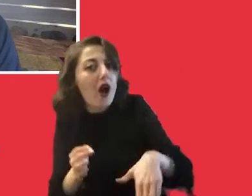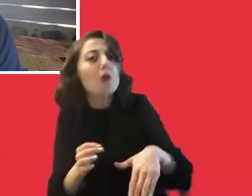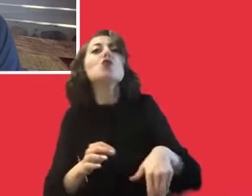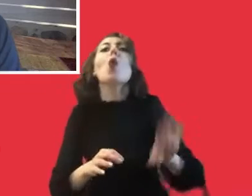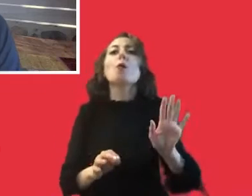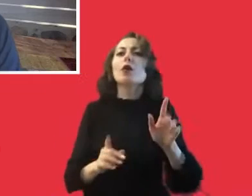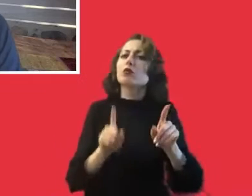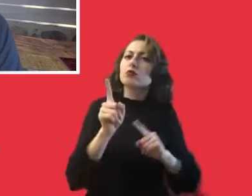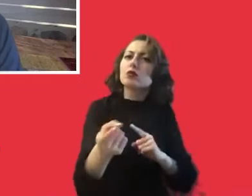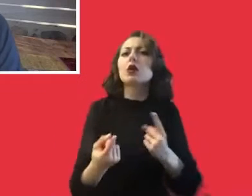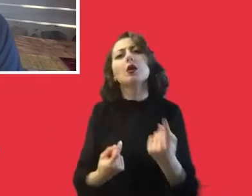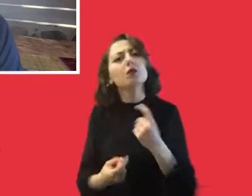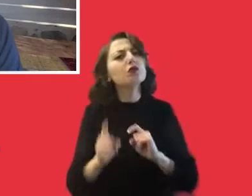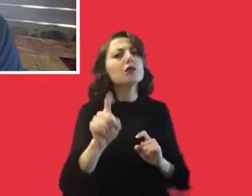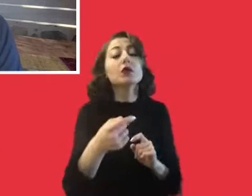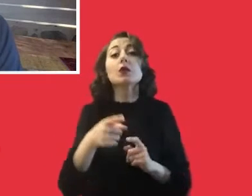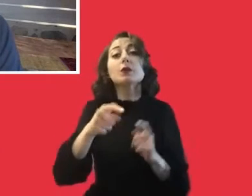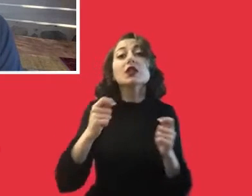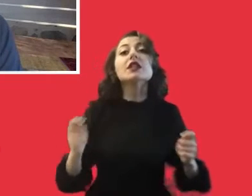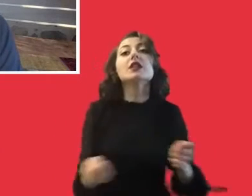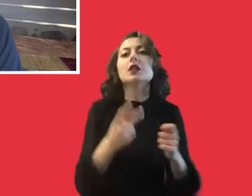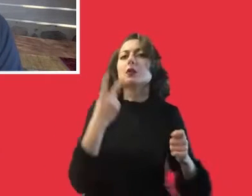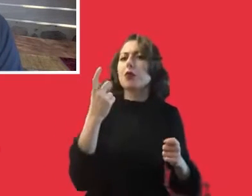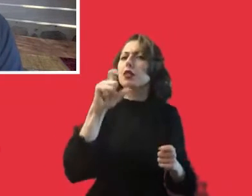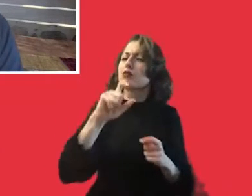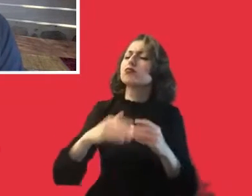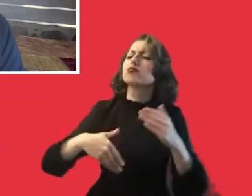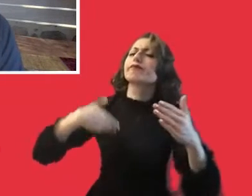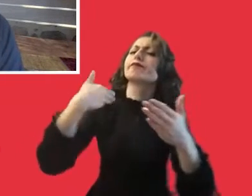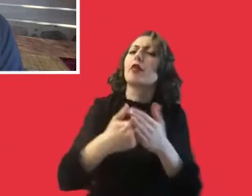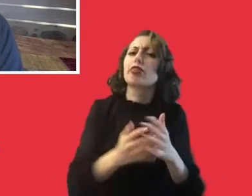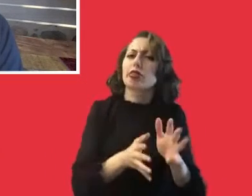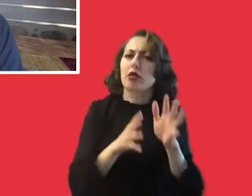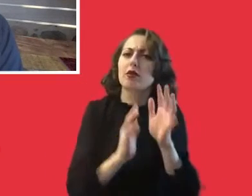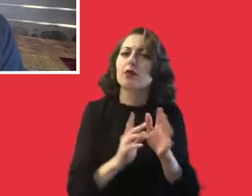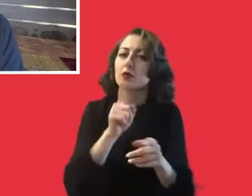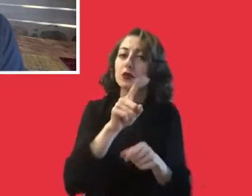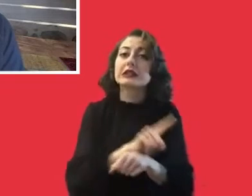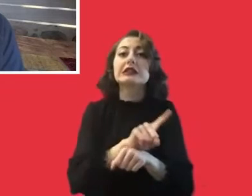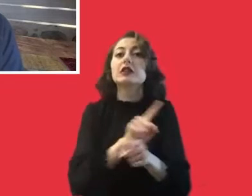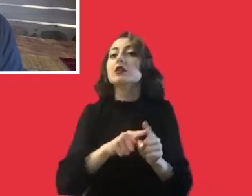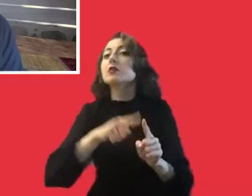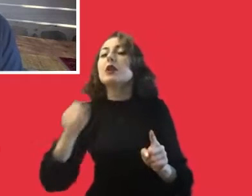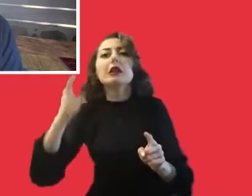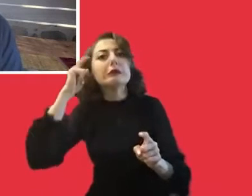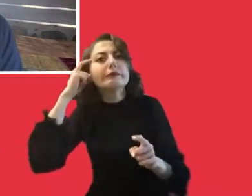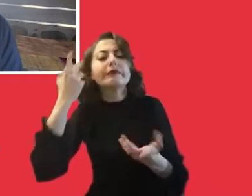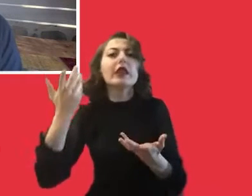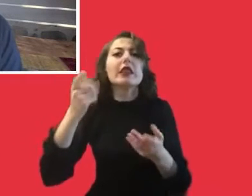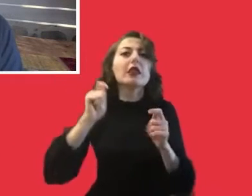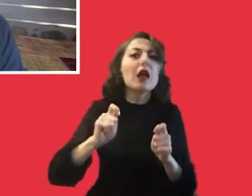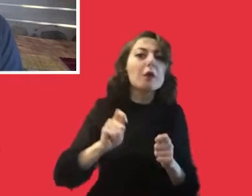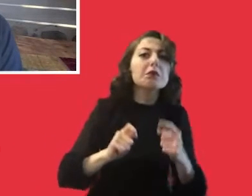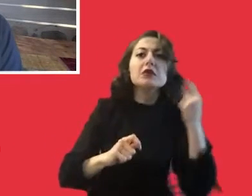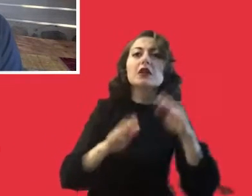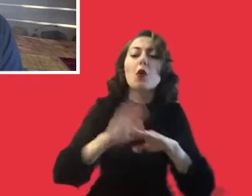we tried to understand the social necessities of our members, but still we're going on our activities for the last 2 months because we know how to